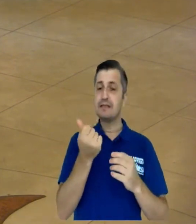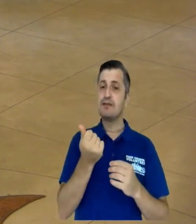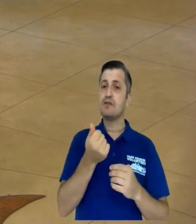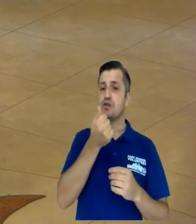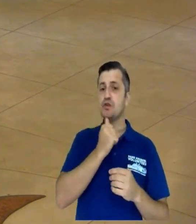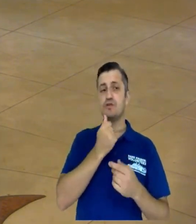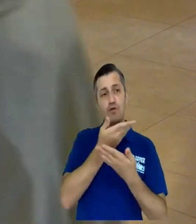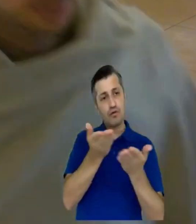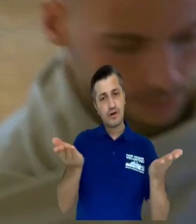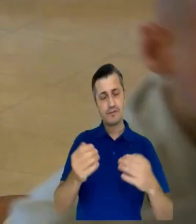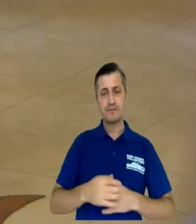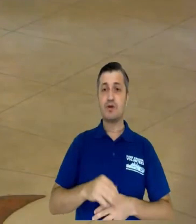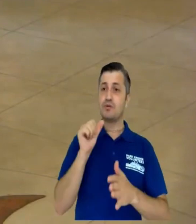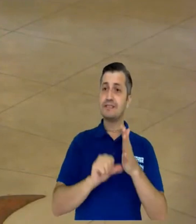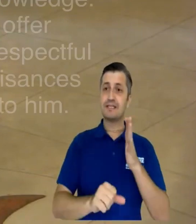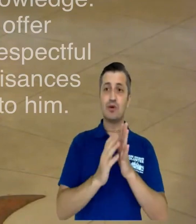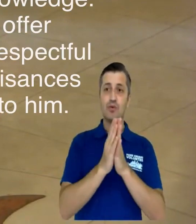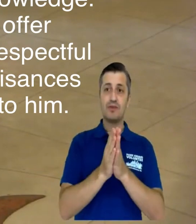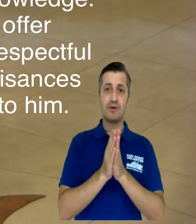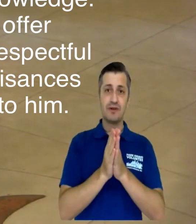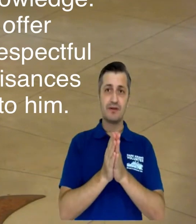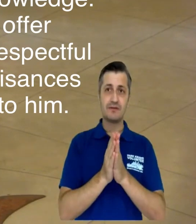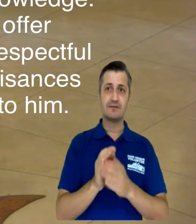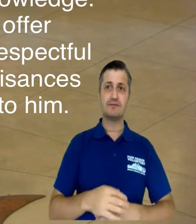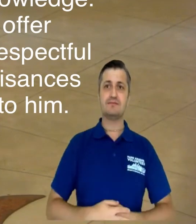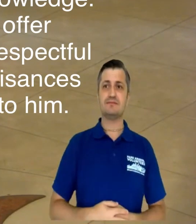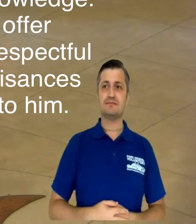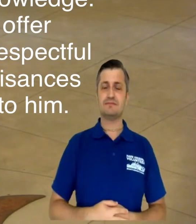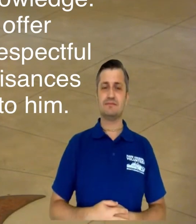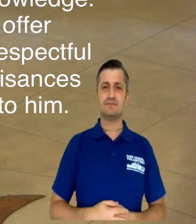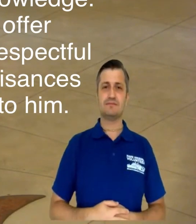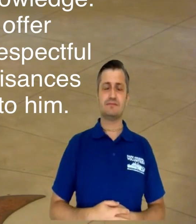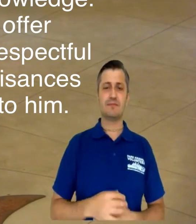a prayer. Om Jnanatimirandasya